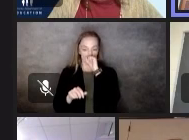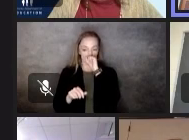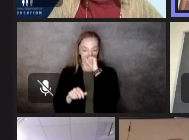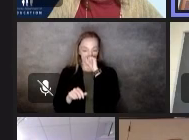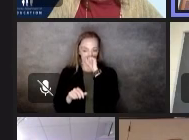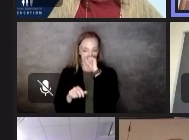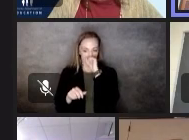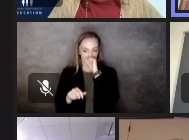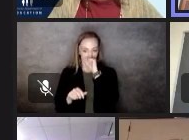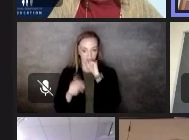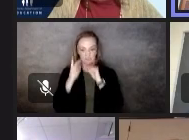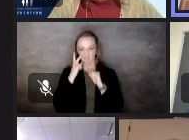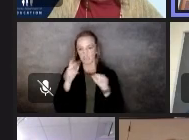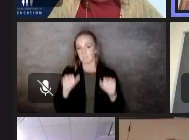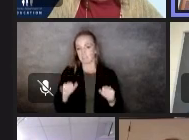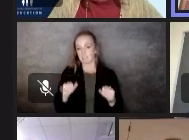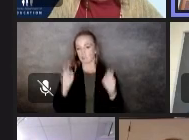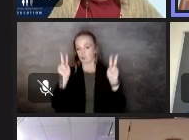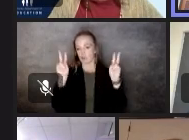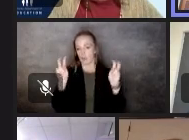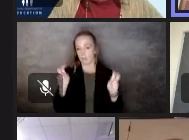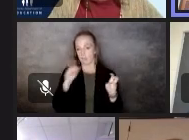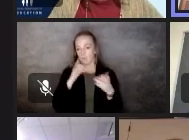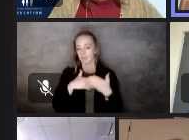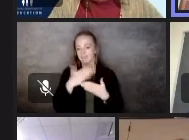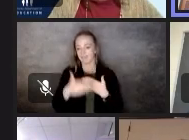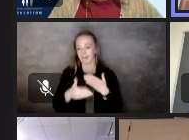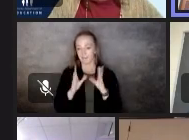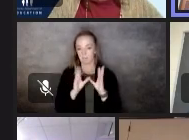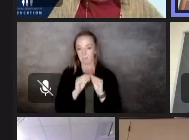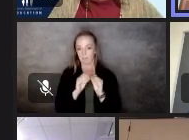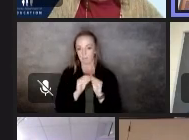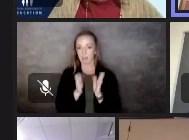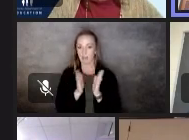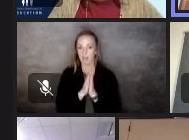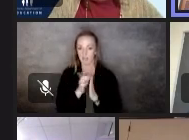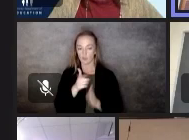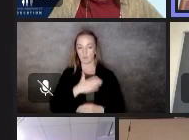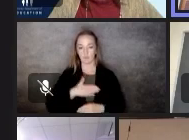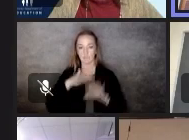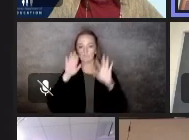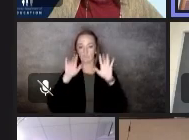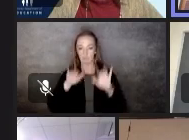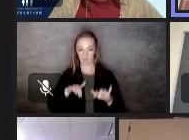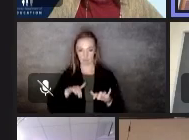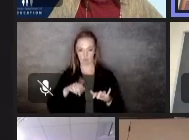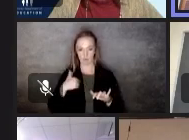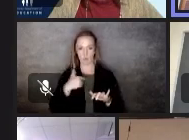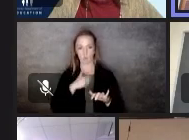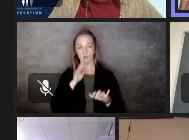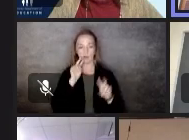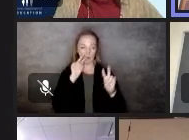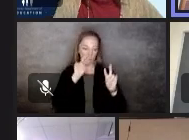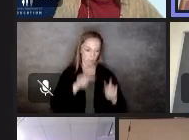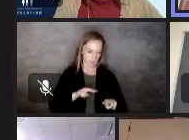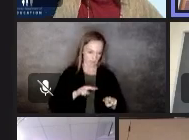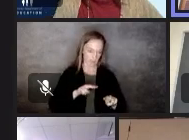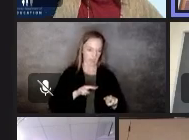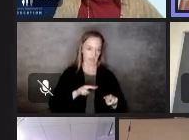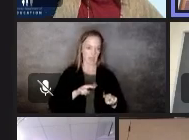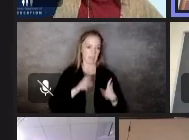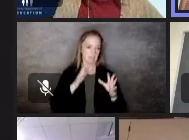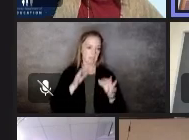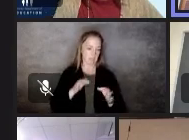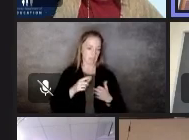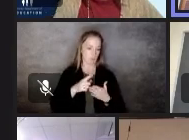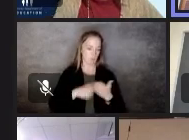potential topics for our next meeting. So we ask that you fill that out and we look at it and then, decide what we will